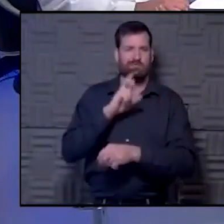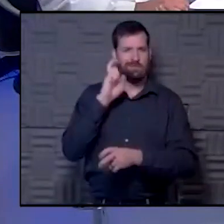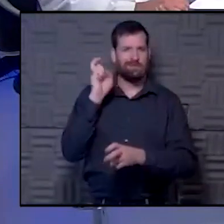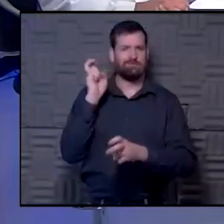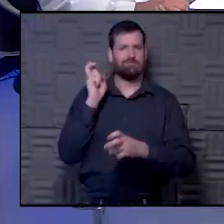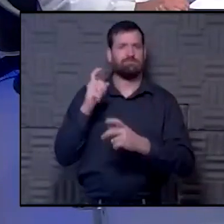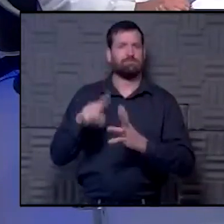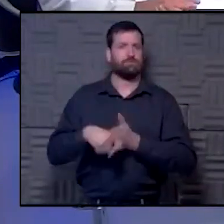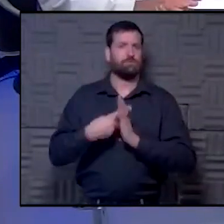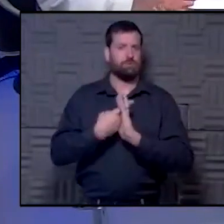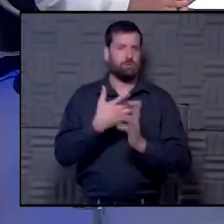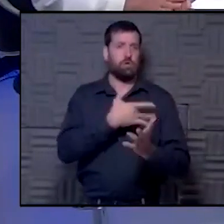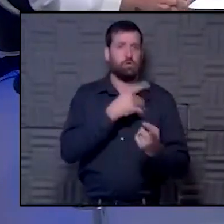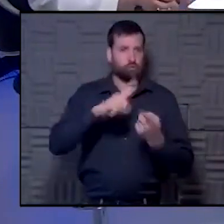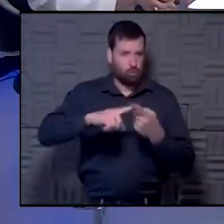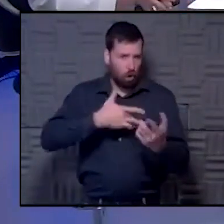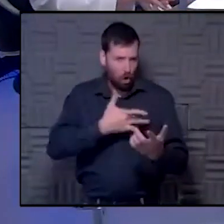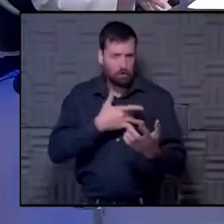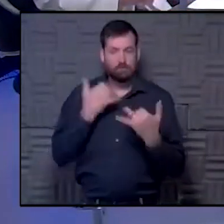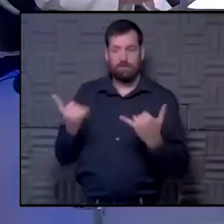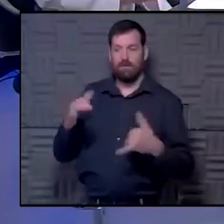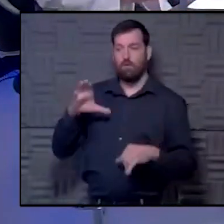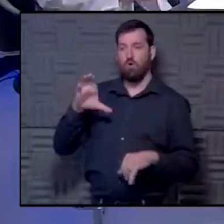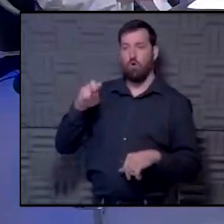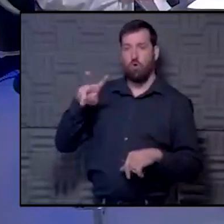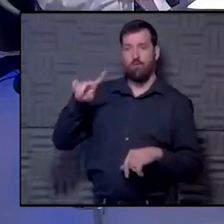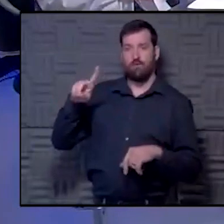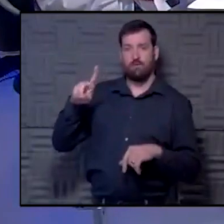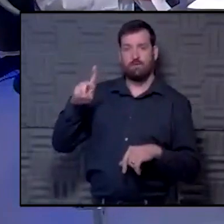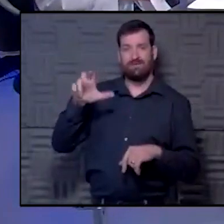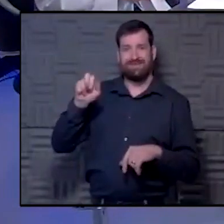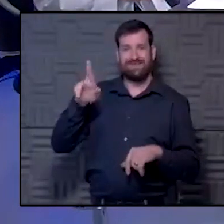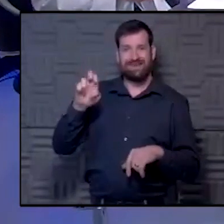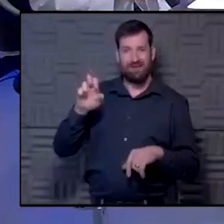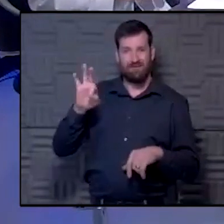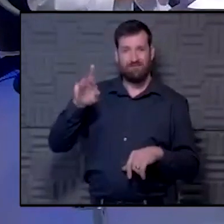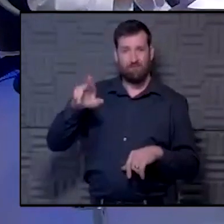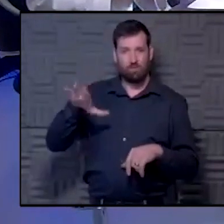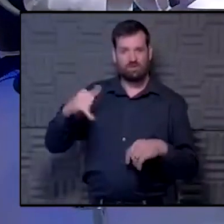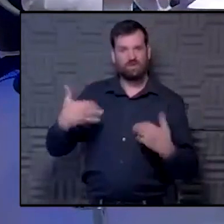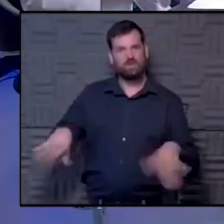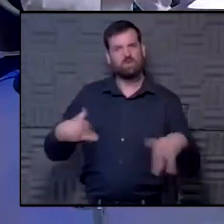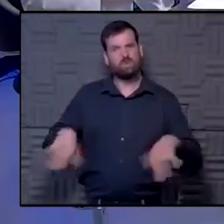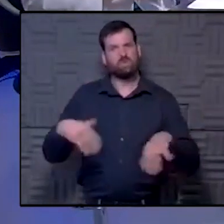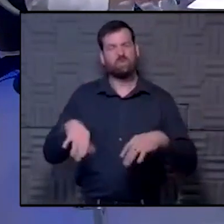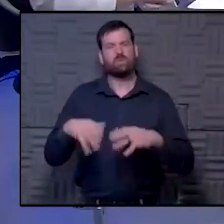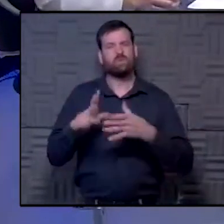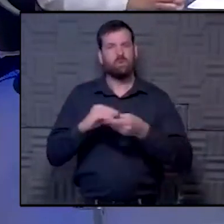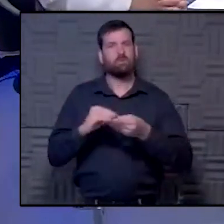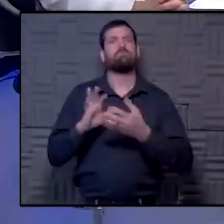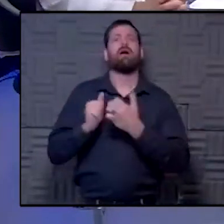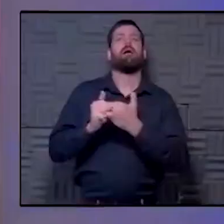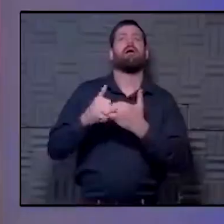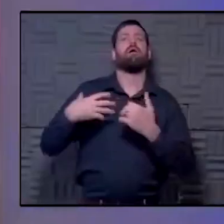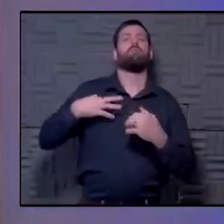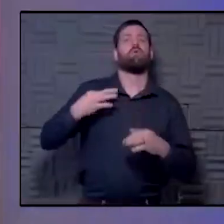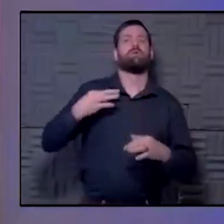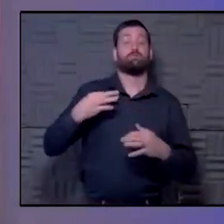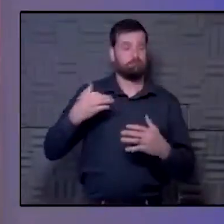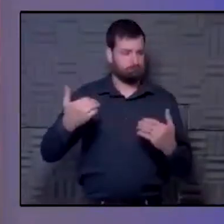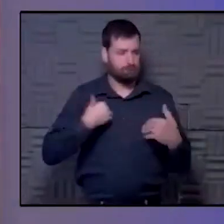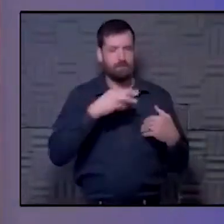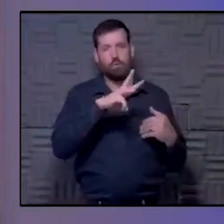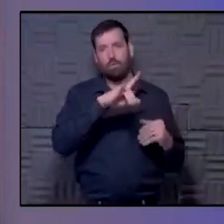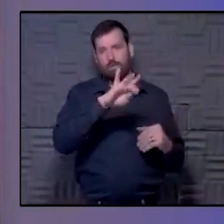to Heart, now the COVID Care Force, that's a pretty remarkable story. How do people volunteer? Well, we have a website, and